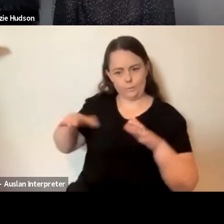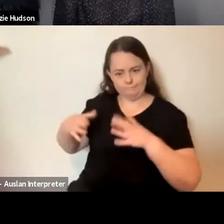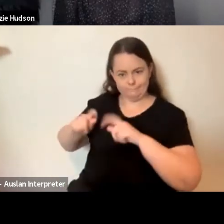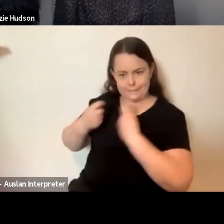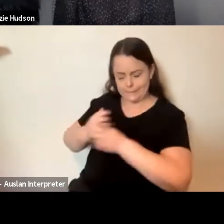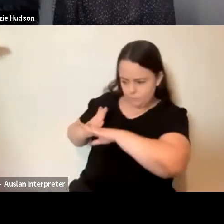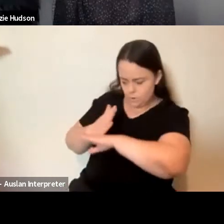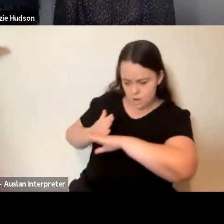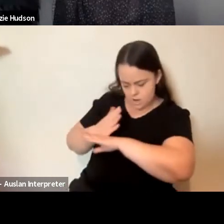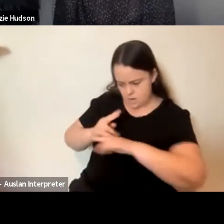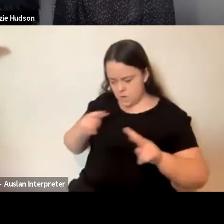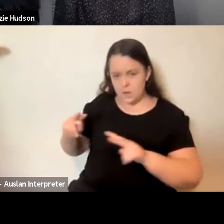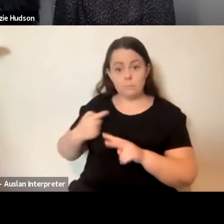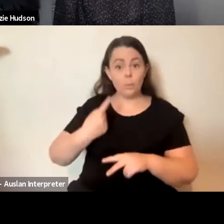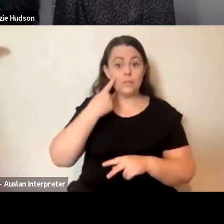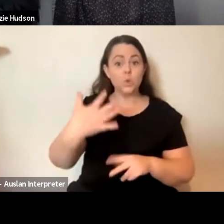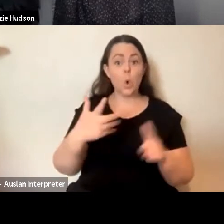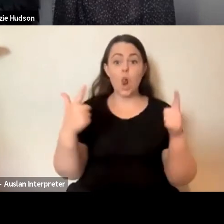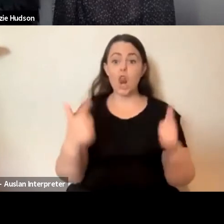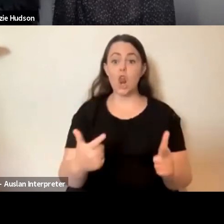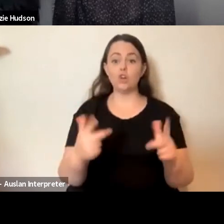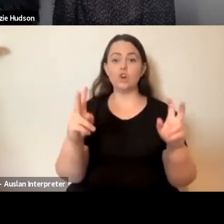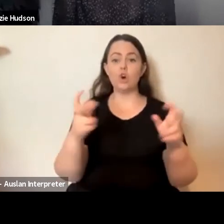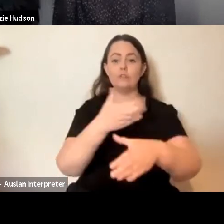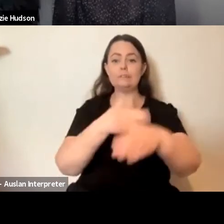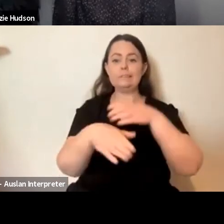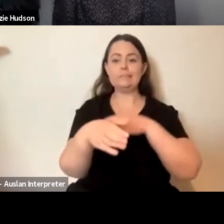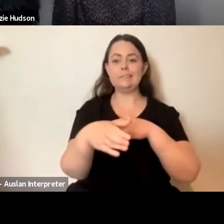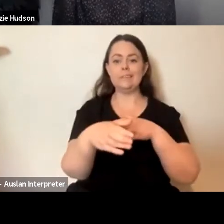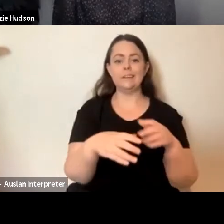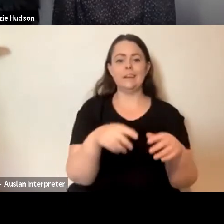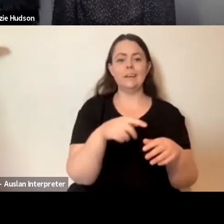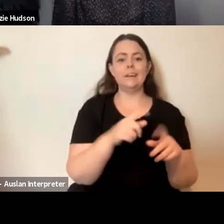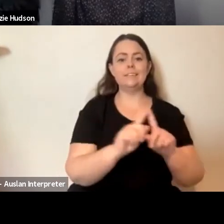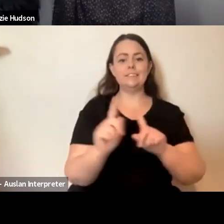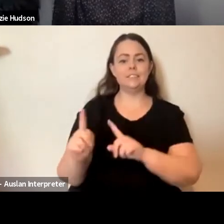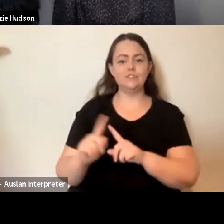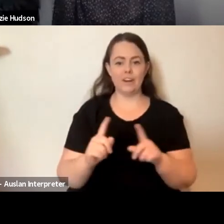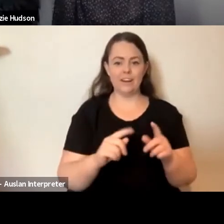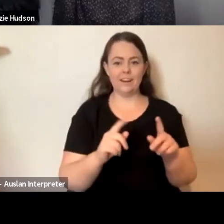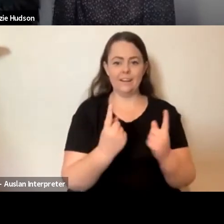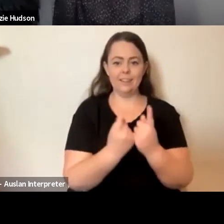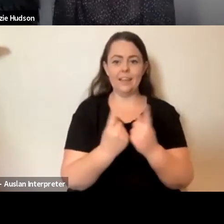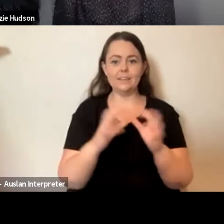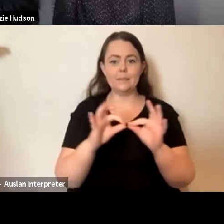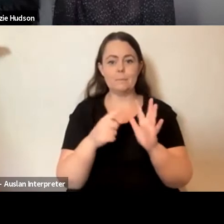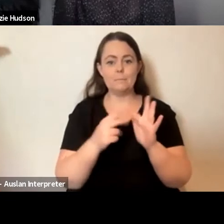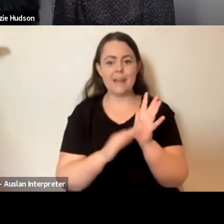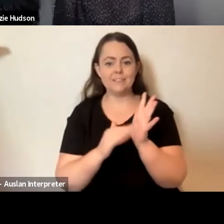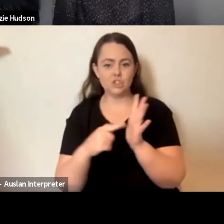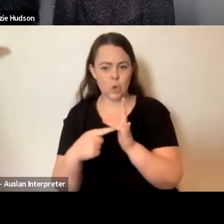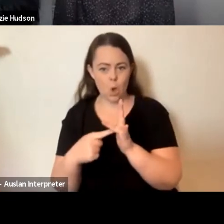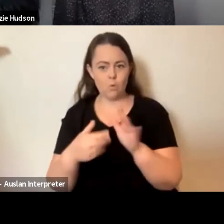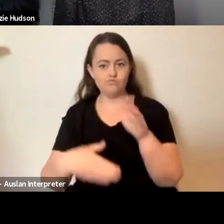we did see a lot of substitution of the apparent substitution of the heroin supply with benzodiazepines, particularly atizolam.